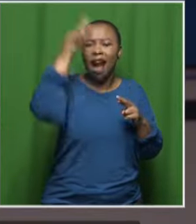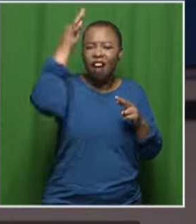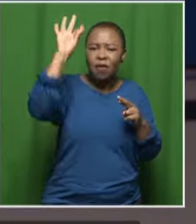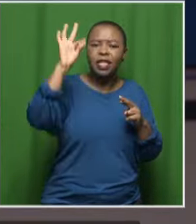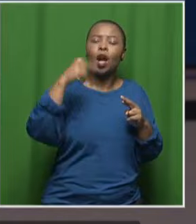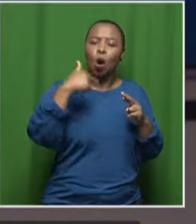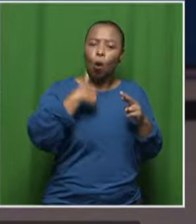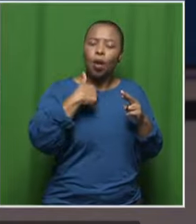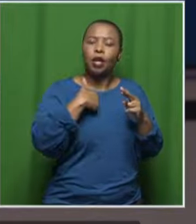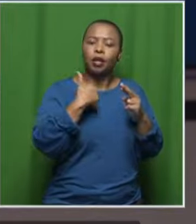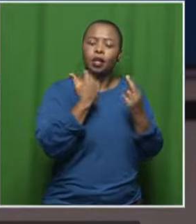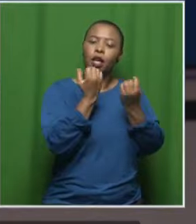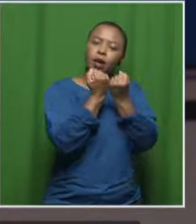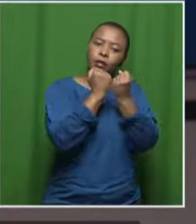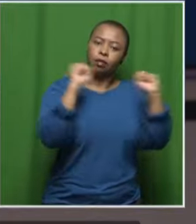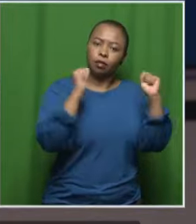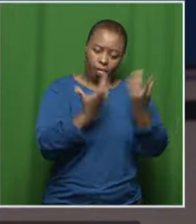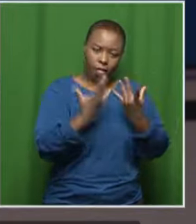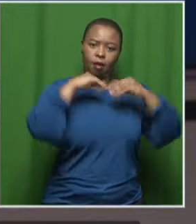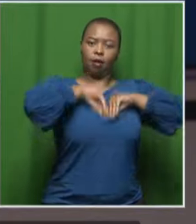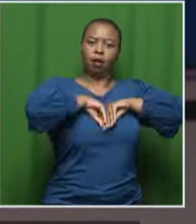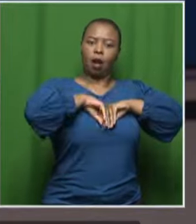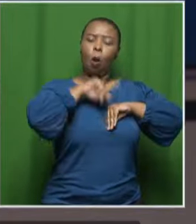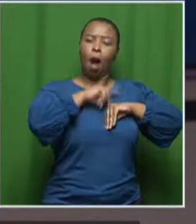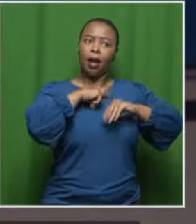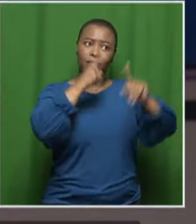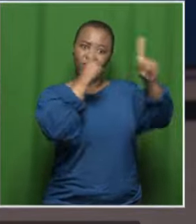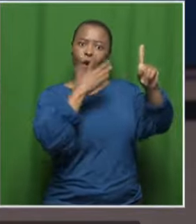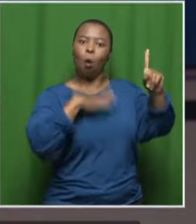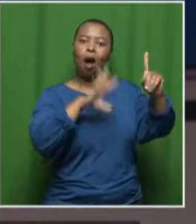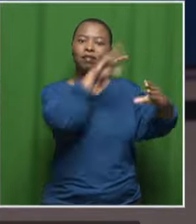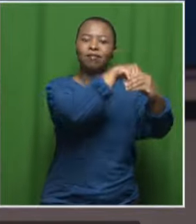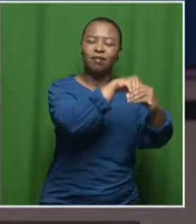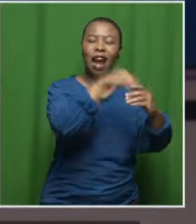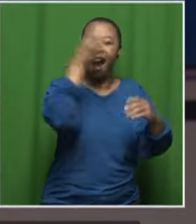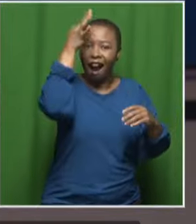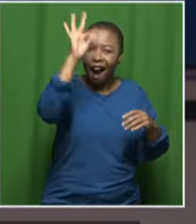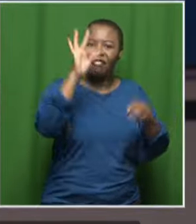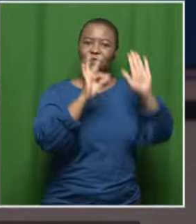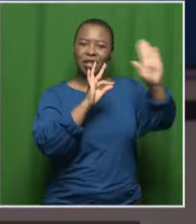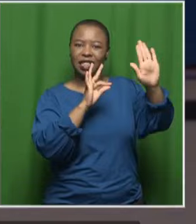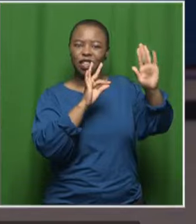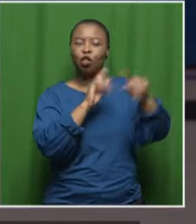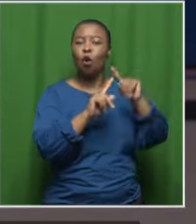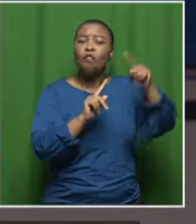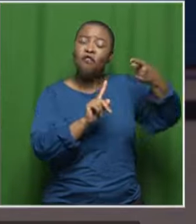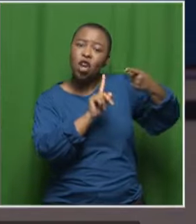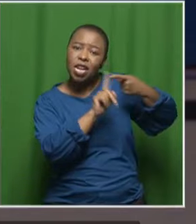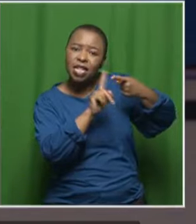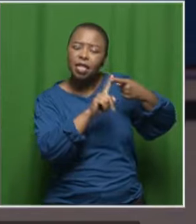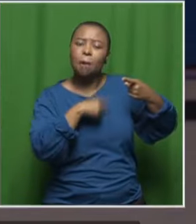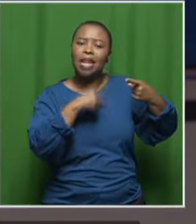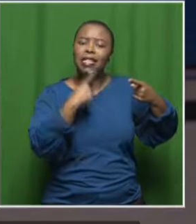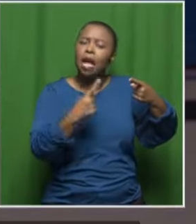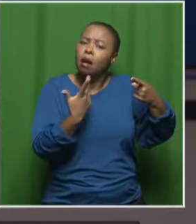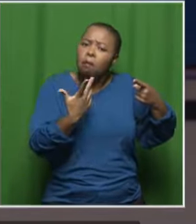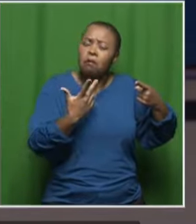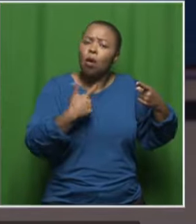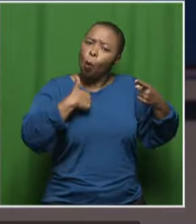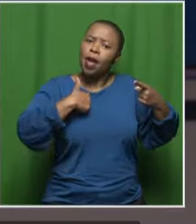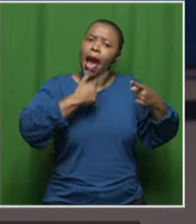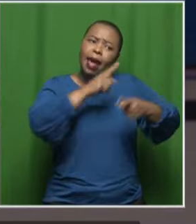a liberation movement because we wanted to get into government. Yeah. So the first step is recognize that we are in government, we are in